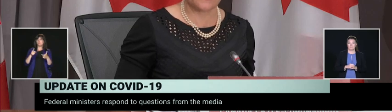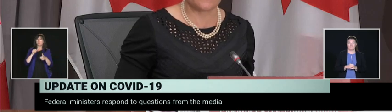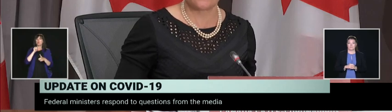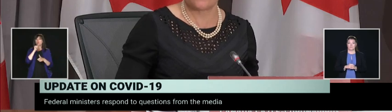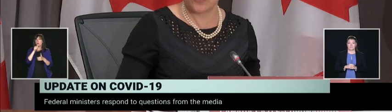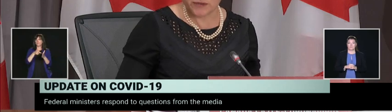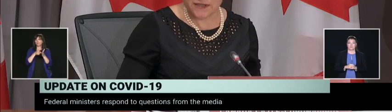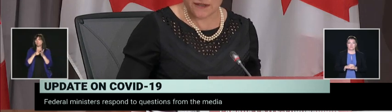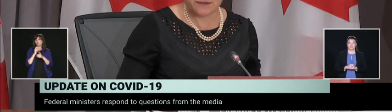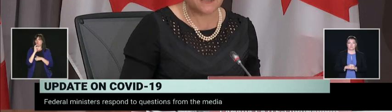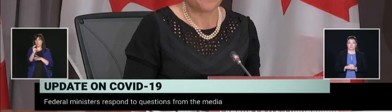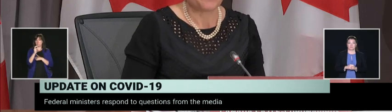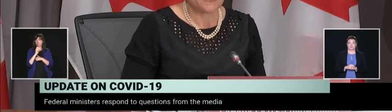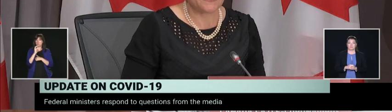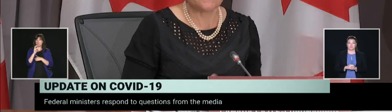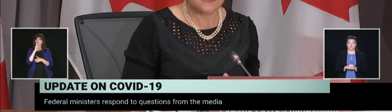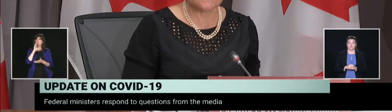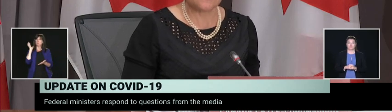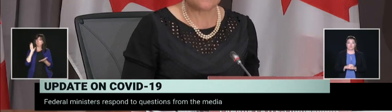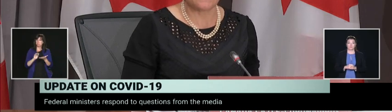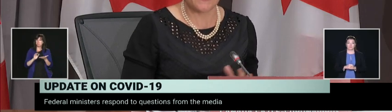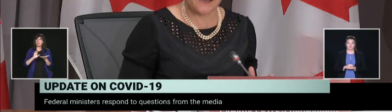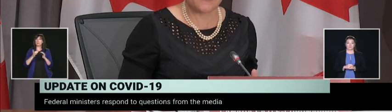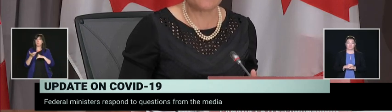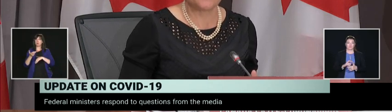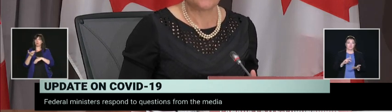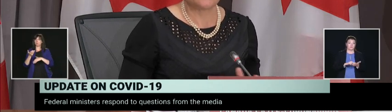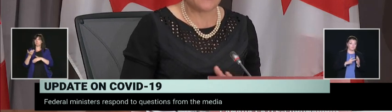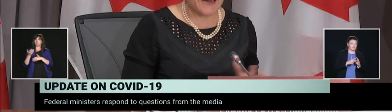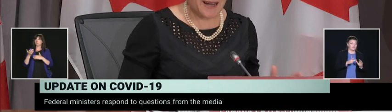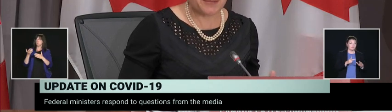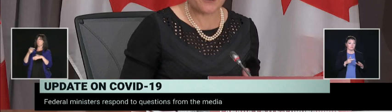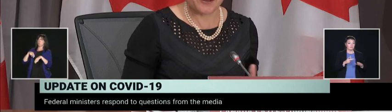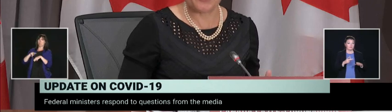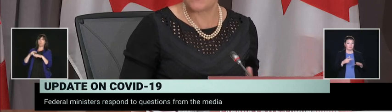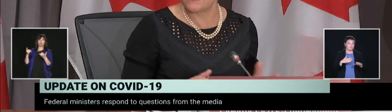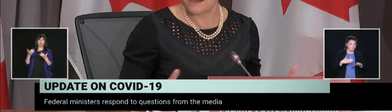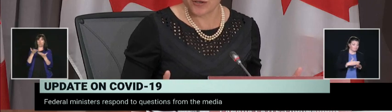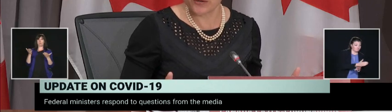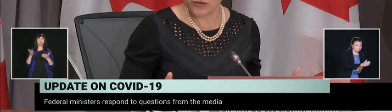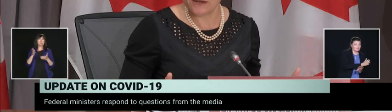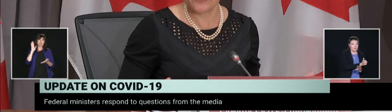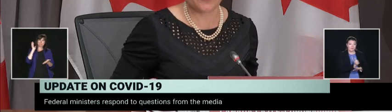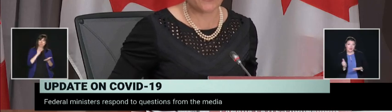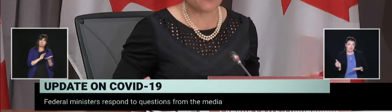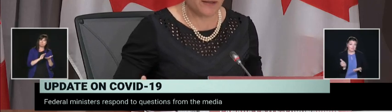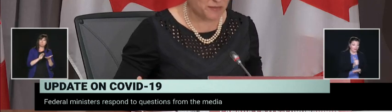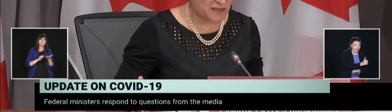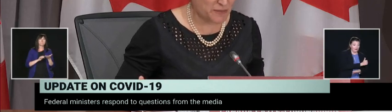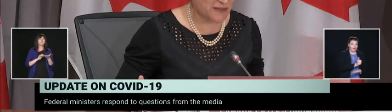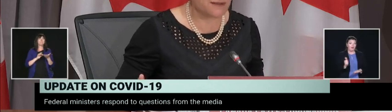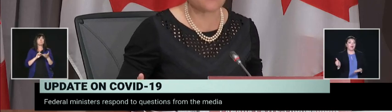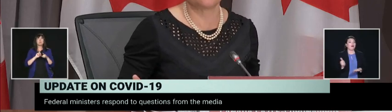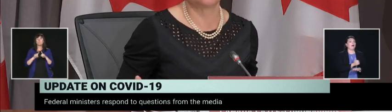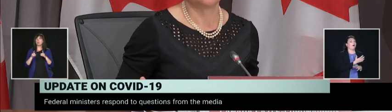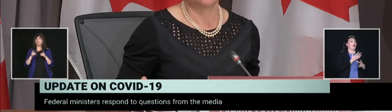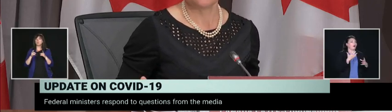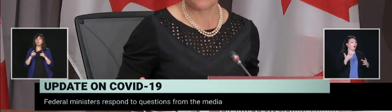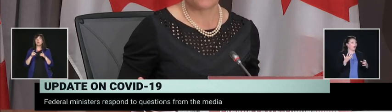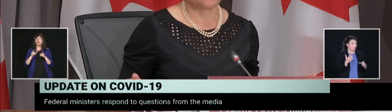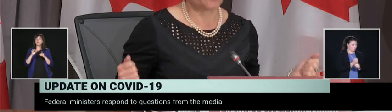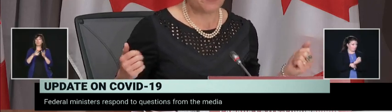travel than at normal times, and to still have the absolutely essential travel that our economy depends